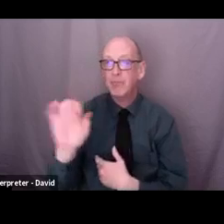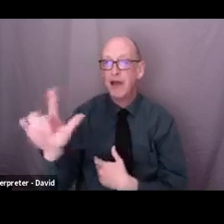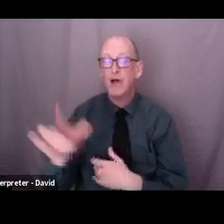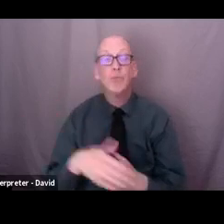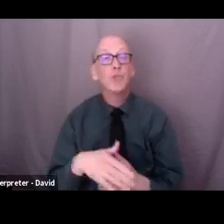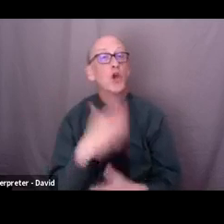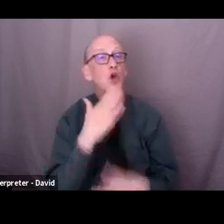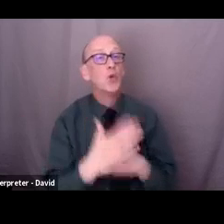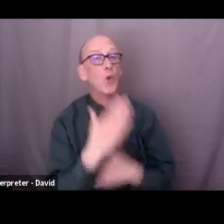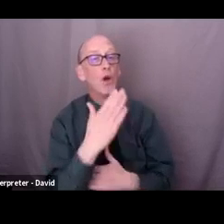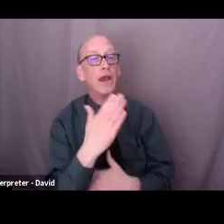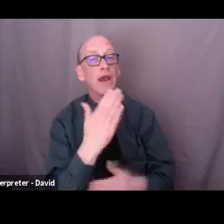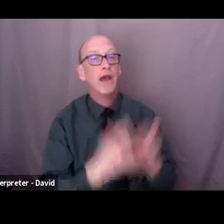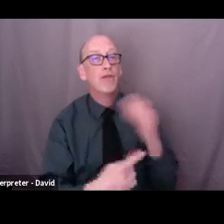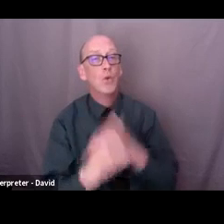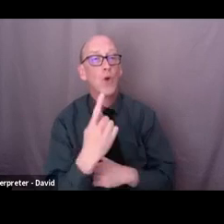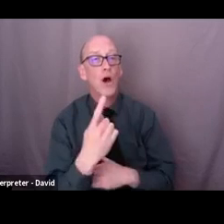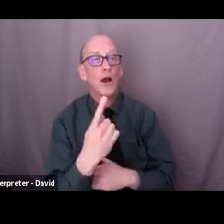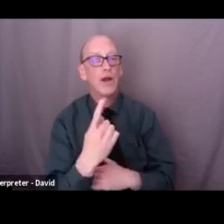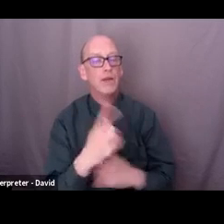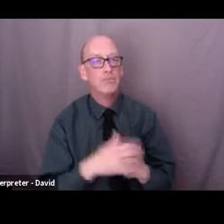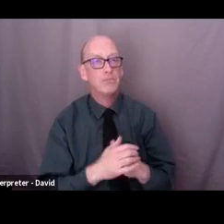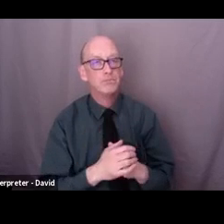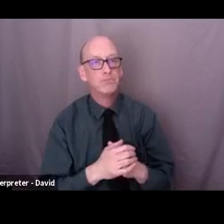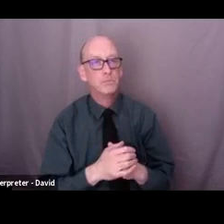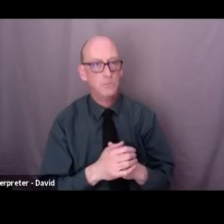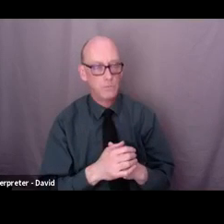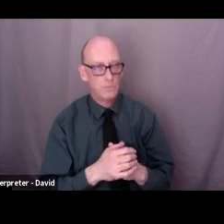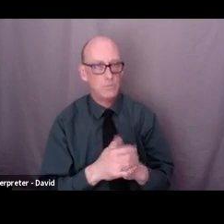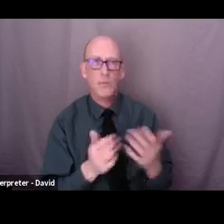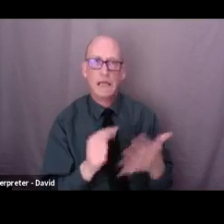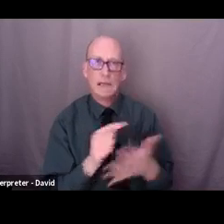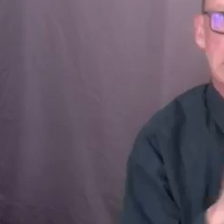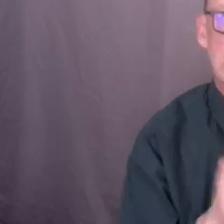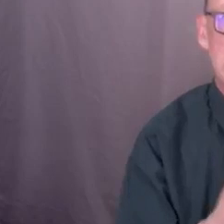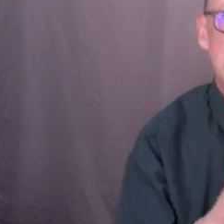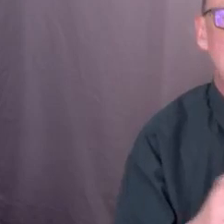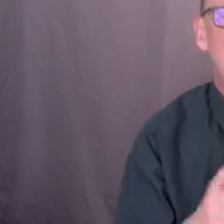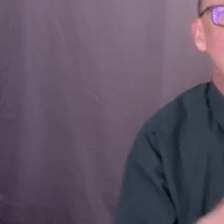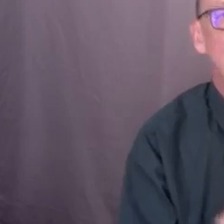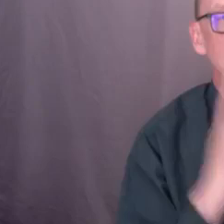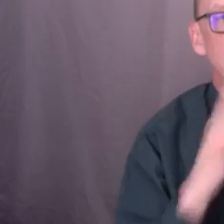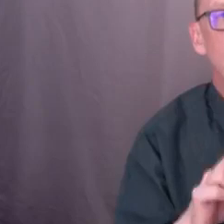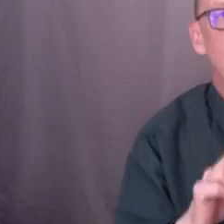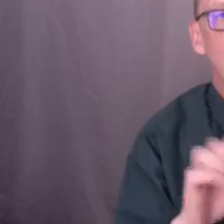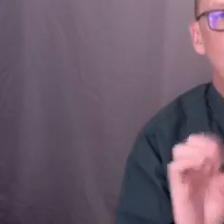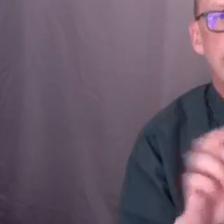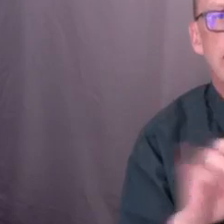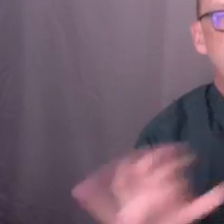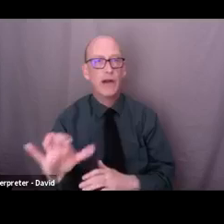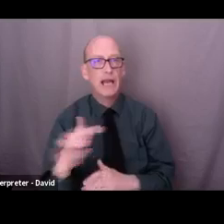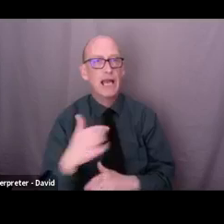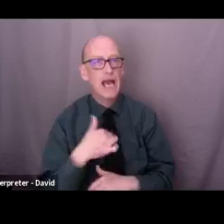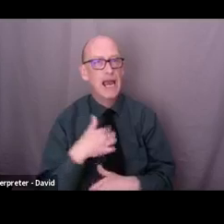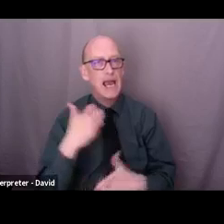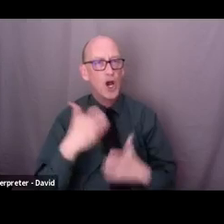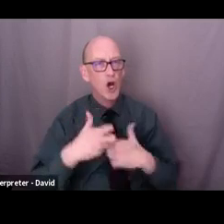Good morning, everybody. I have several questions for Eric, and I was having trouble with his